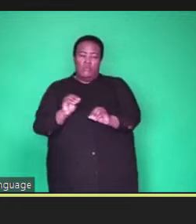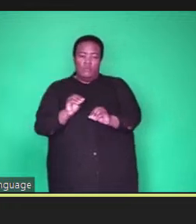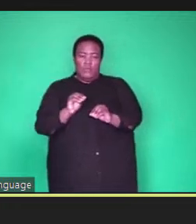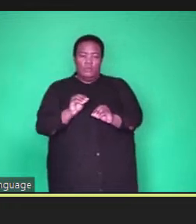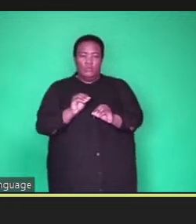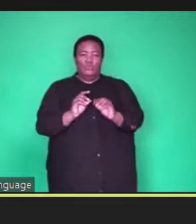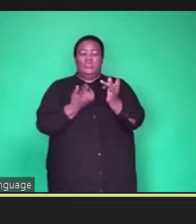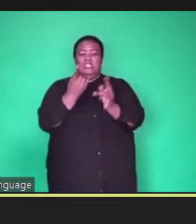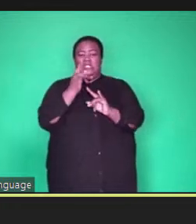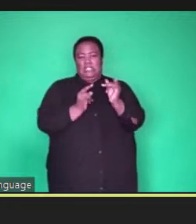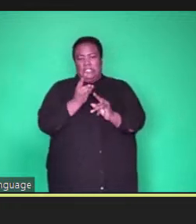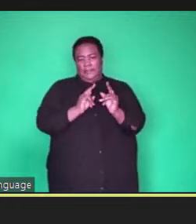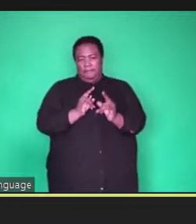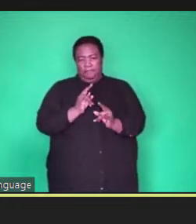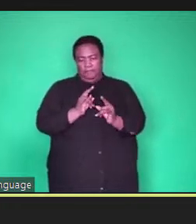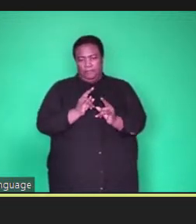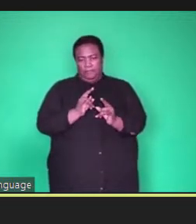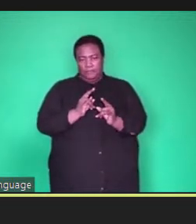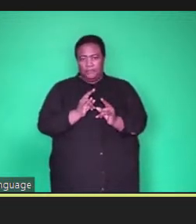metropolitan types of migration.